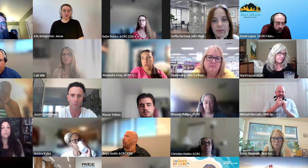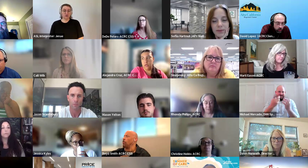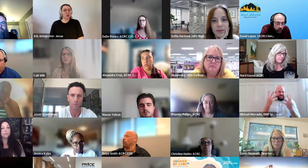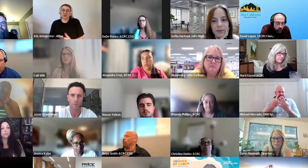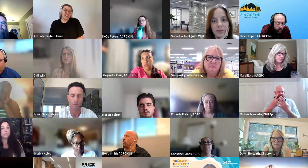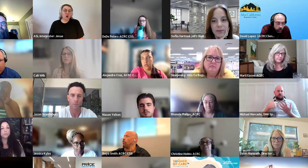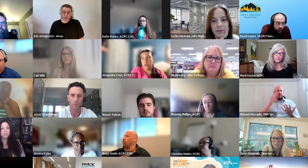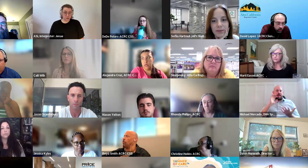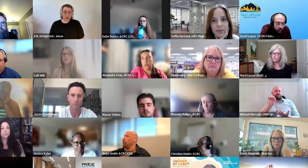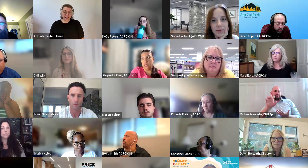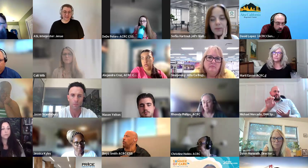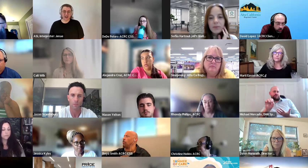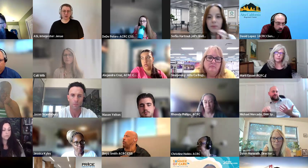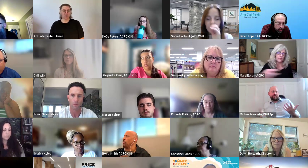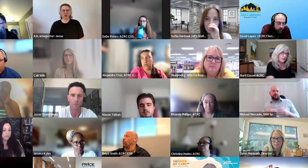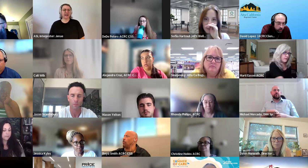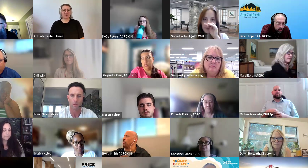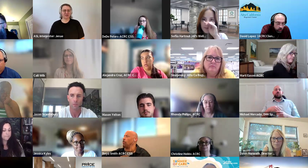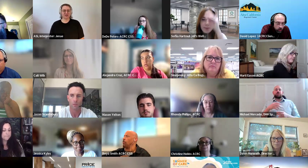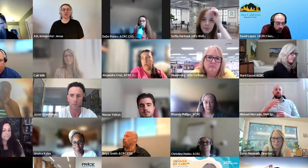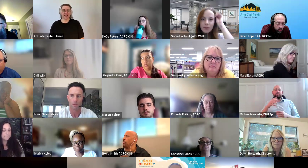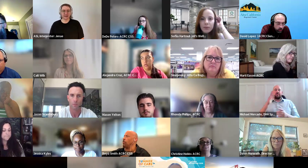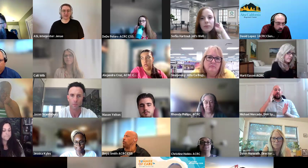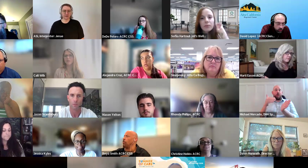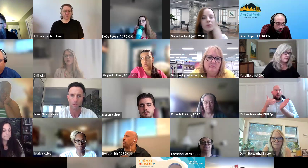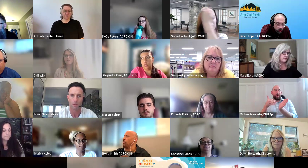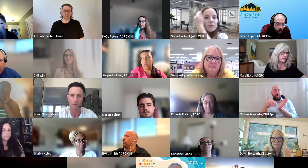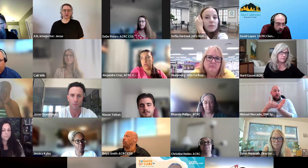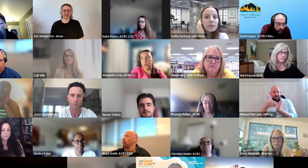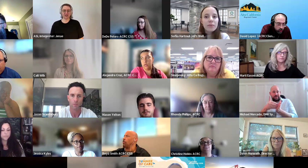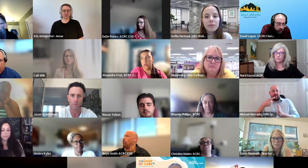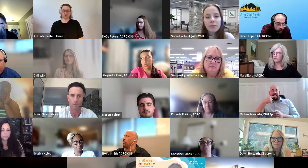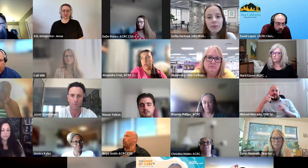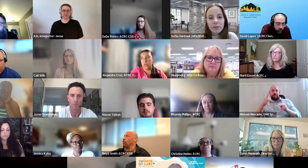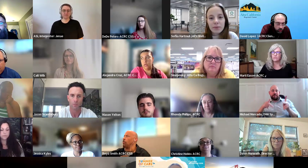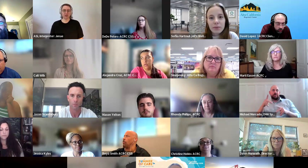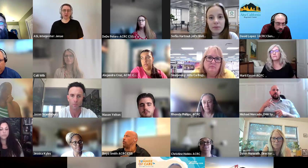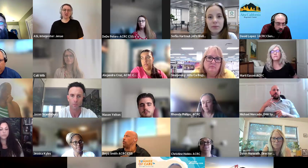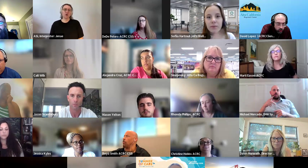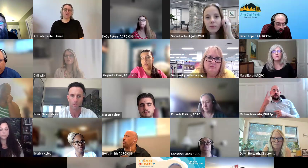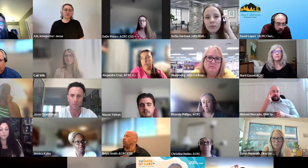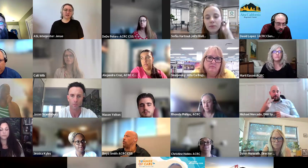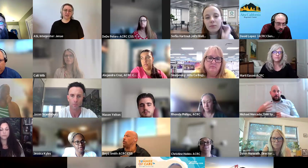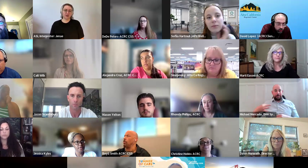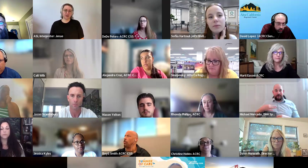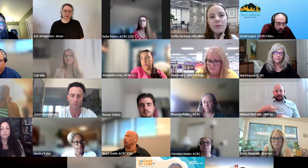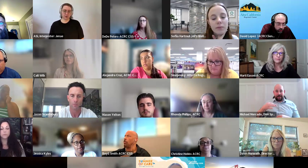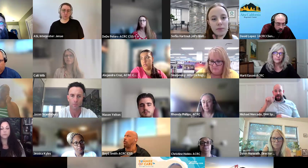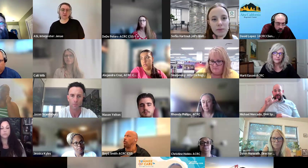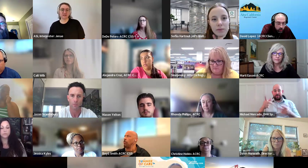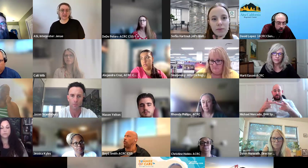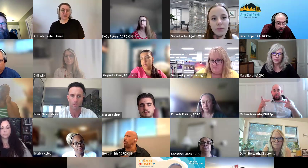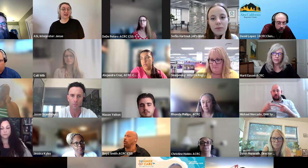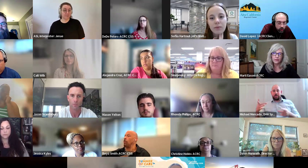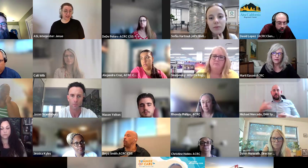who don't really know much about ASL and are wondering how to screen for those individuals. So oftentimes hearing